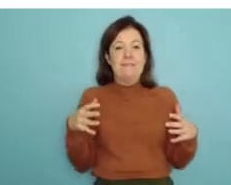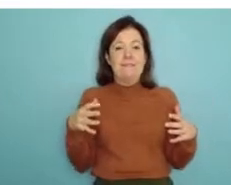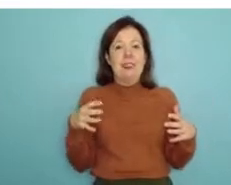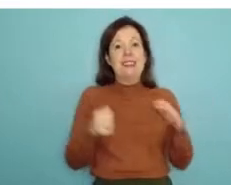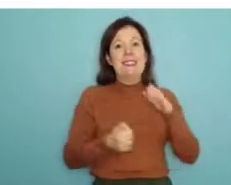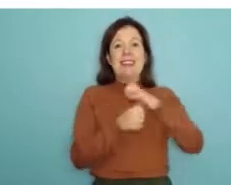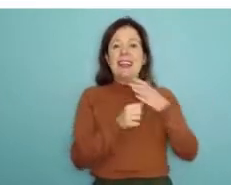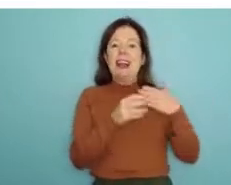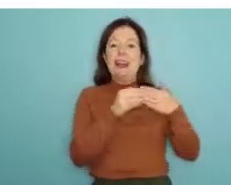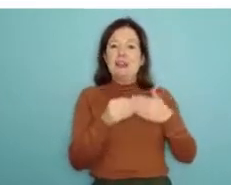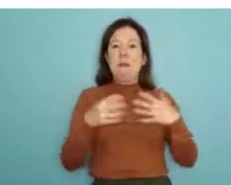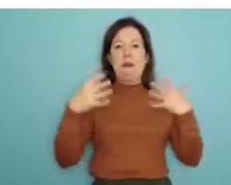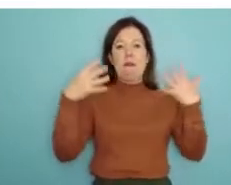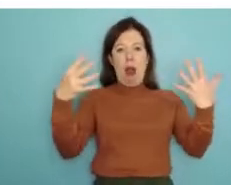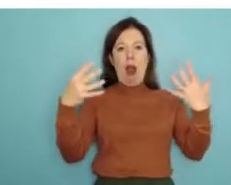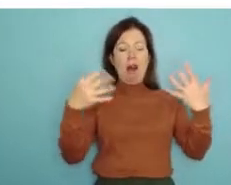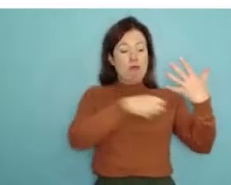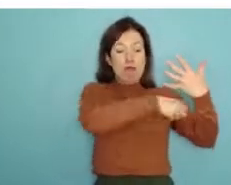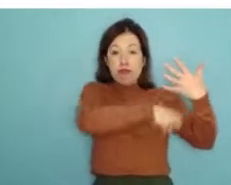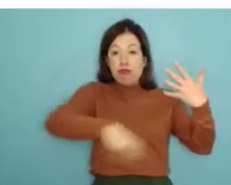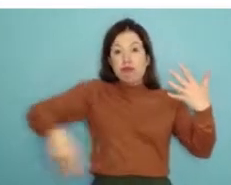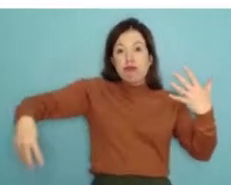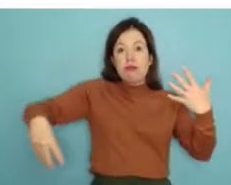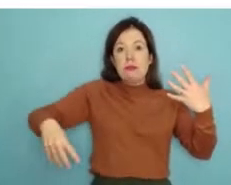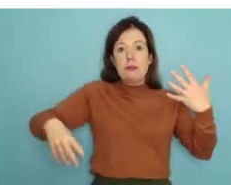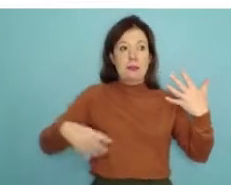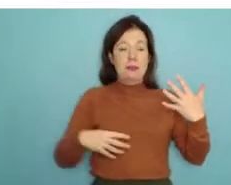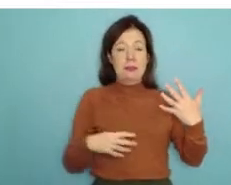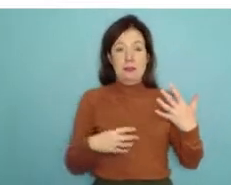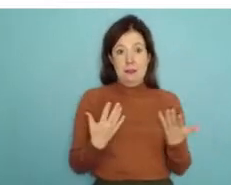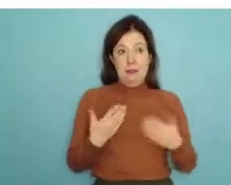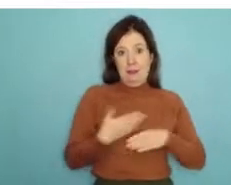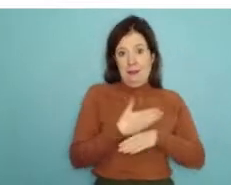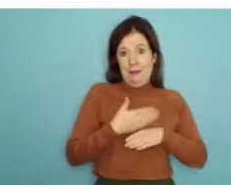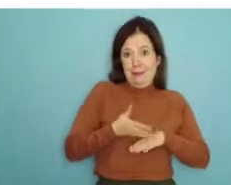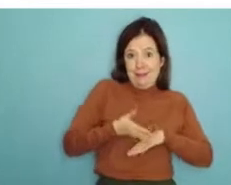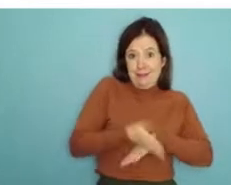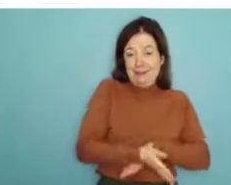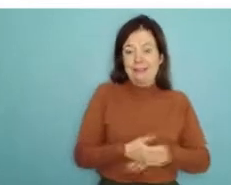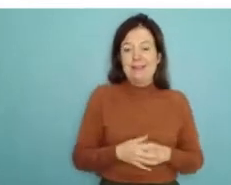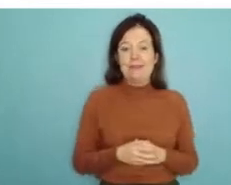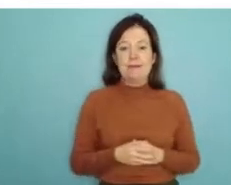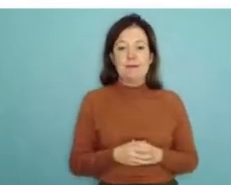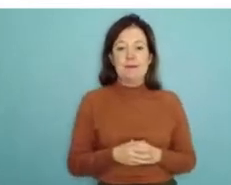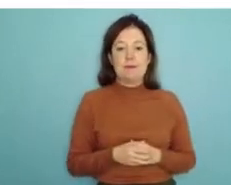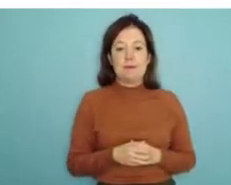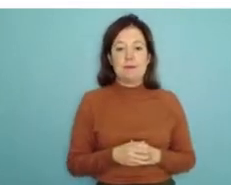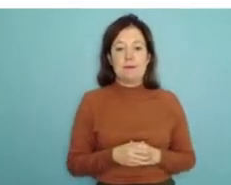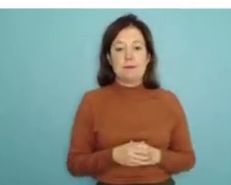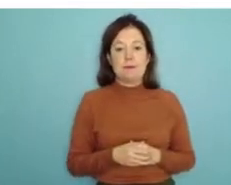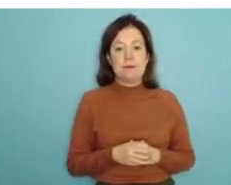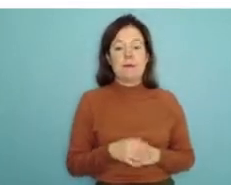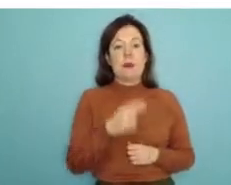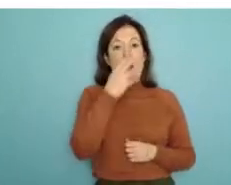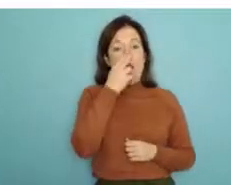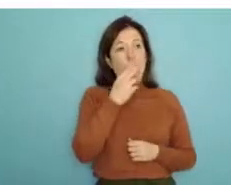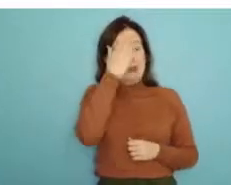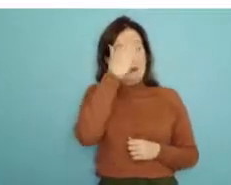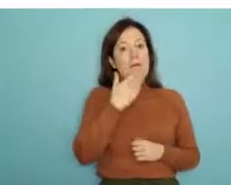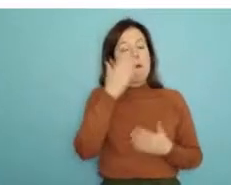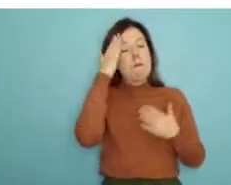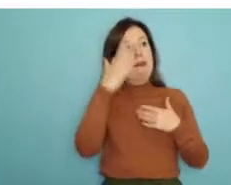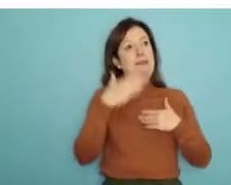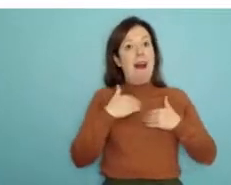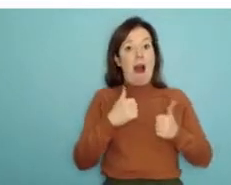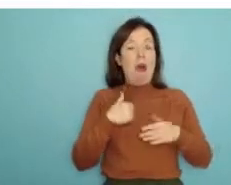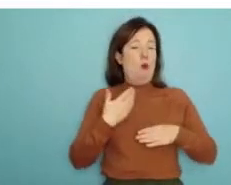leadership team. So there's a lot to be done. And I have to say, stepping away from older people's mental health, which had been my